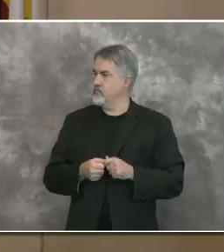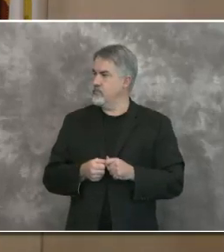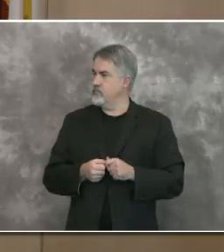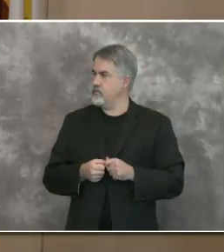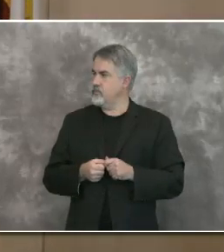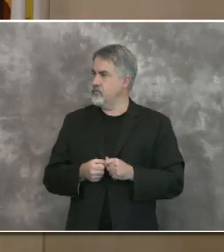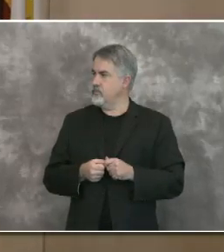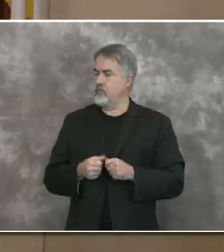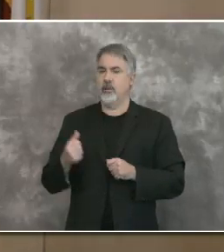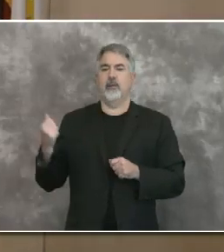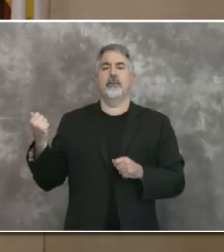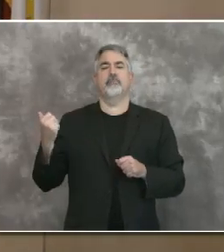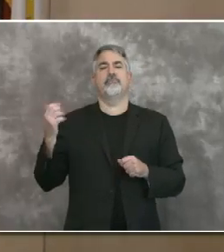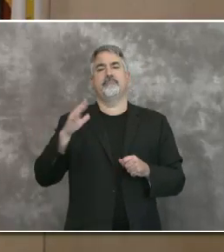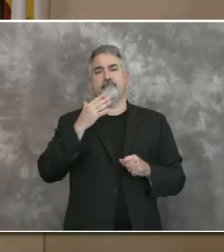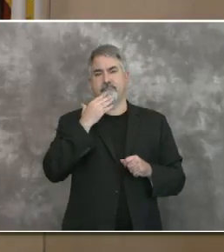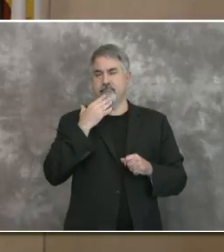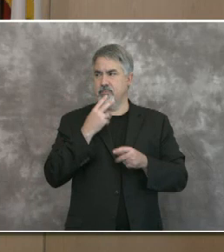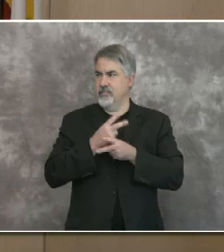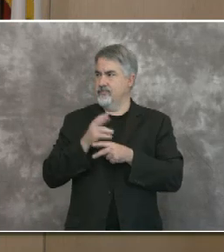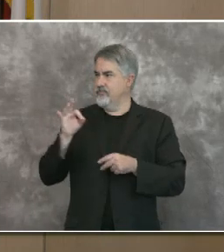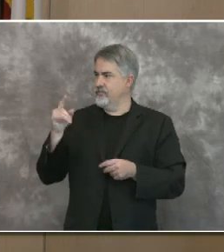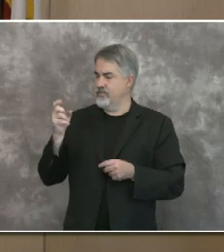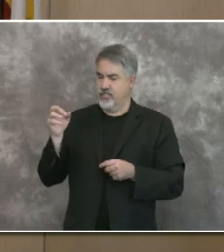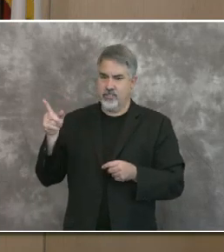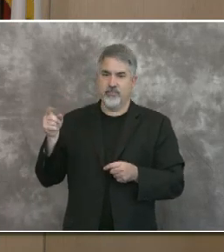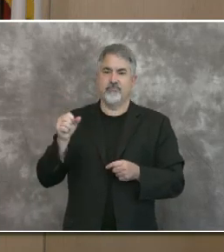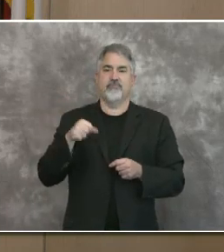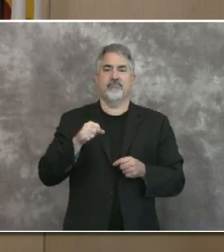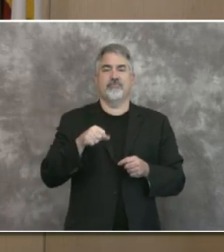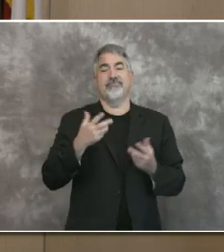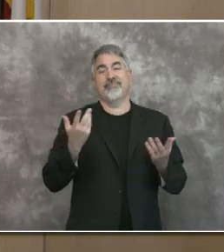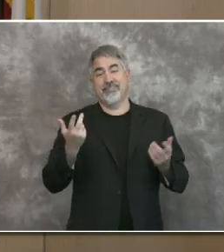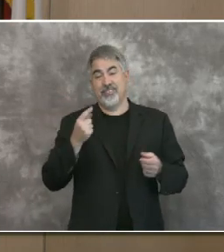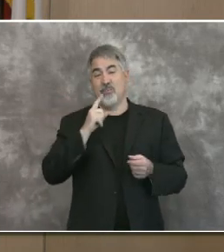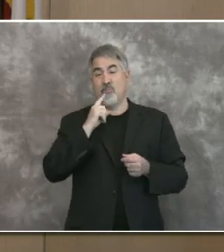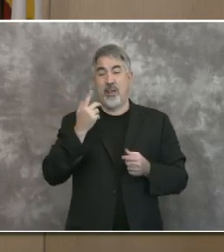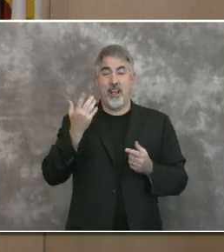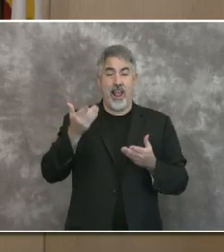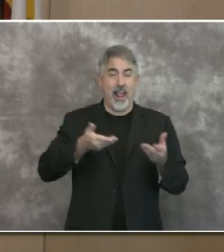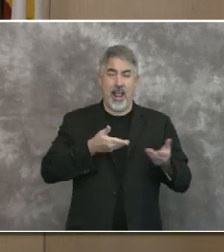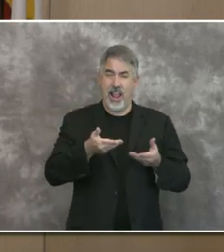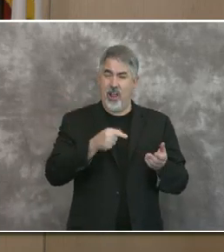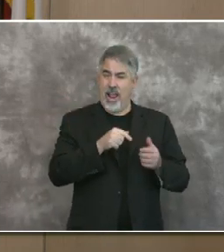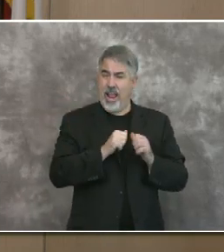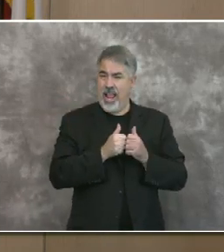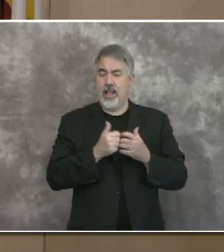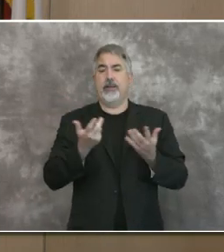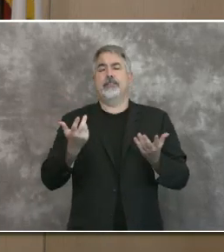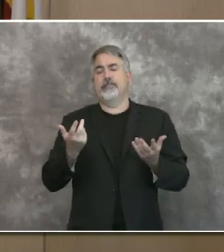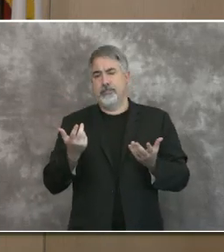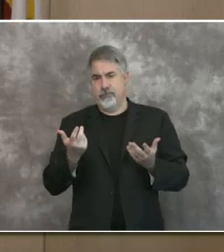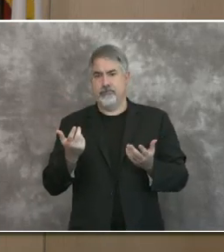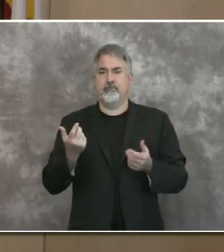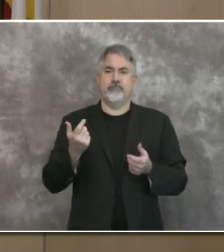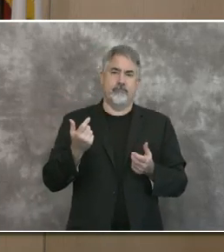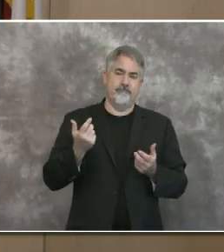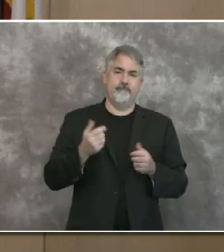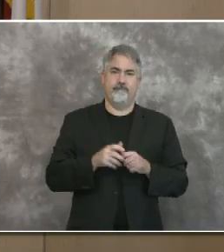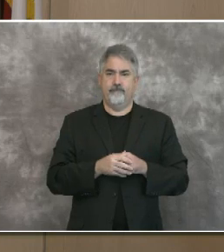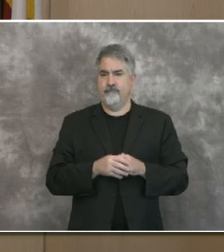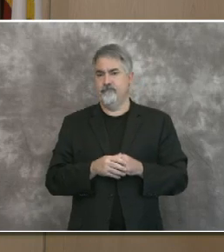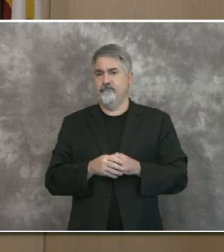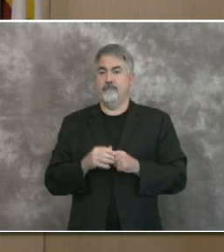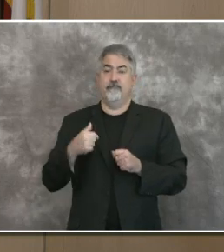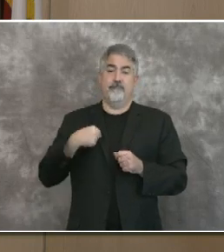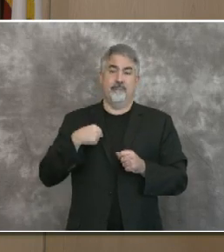Thank you, Supervisor Fletcher. So in terms of the hiring process, the call for individuals to